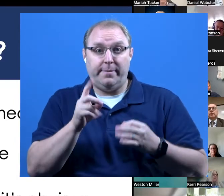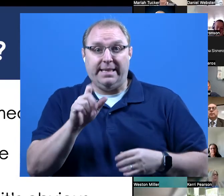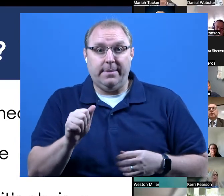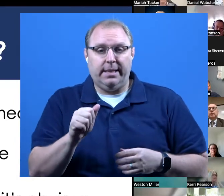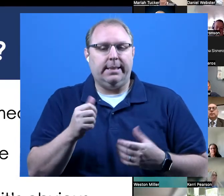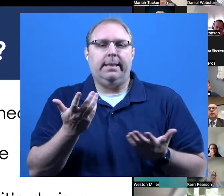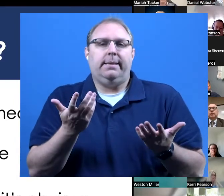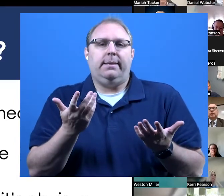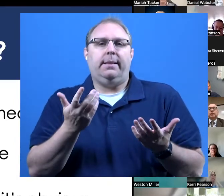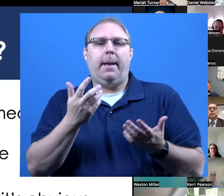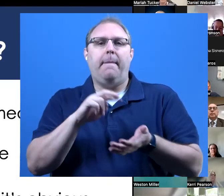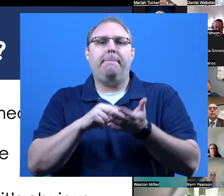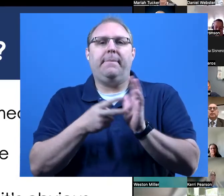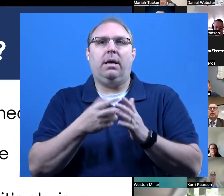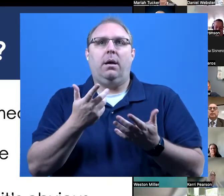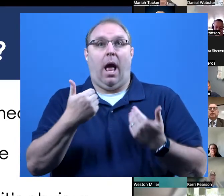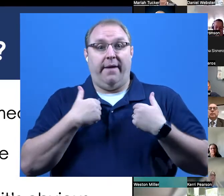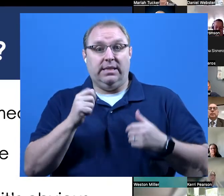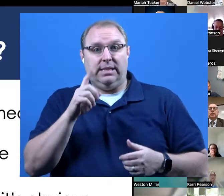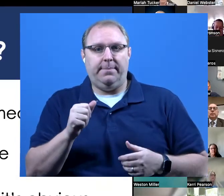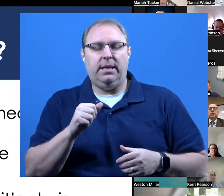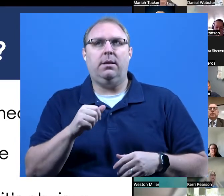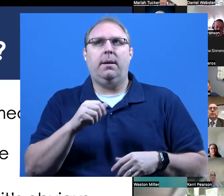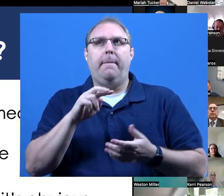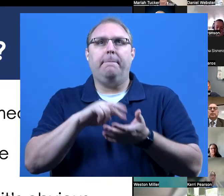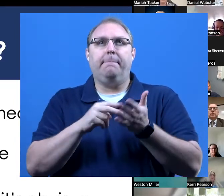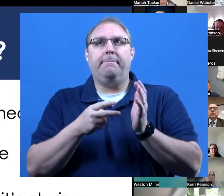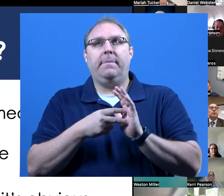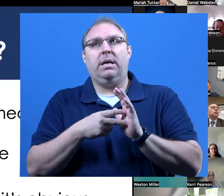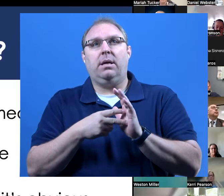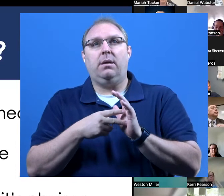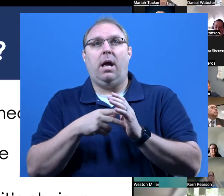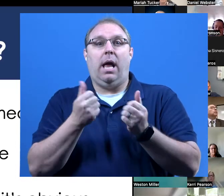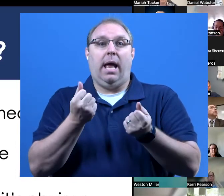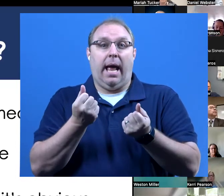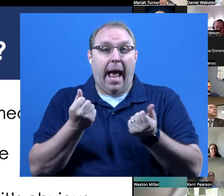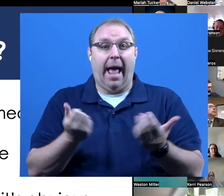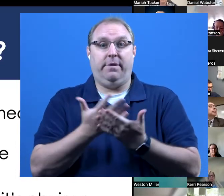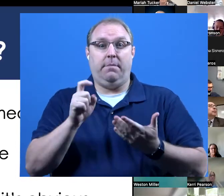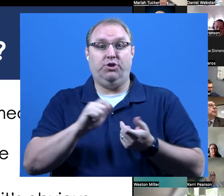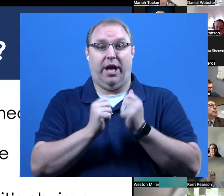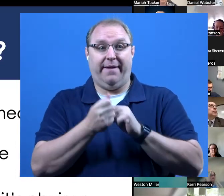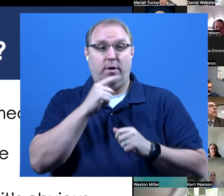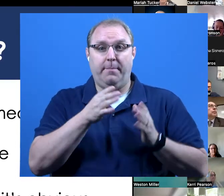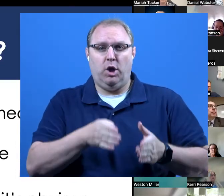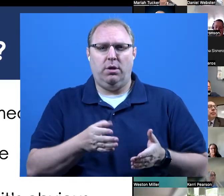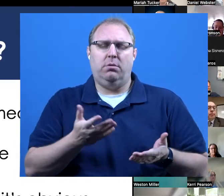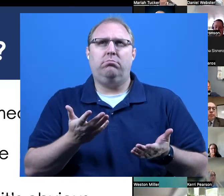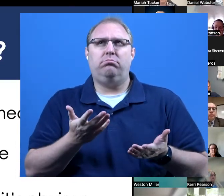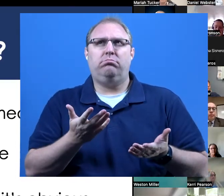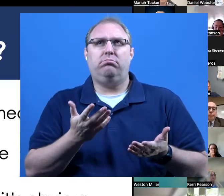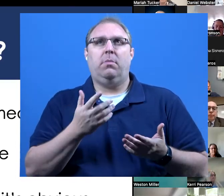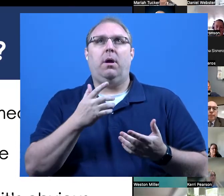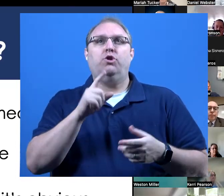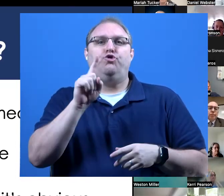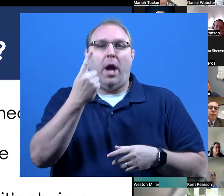change for them, that existence of disability does not necessarily mean that anything needs to change for the employee. Just because they